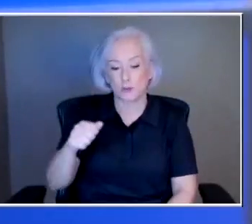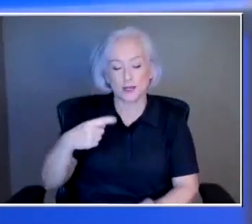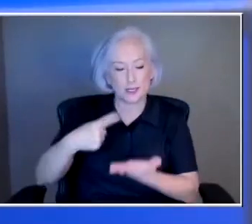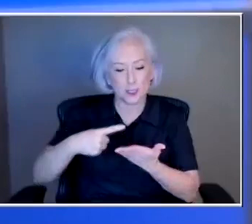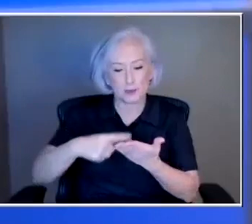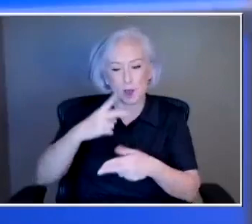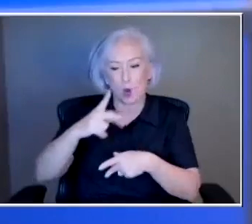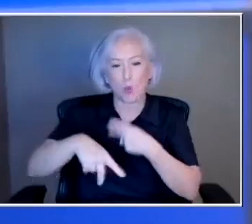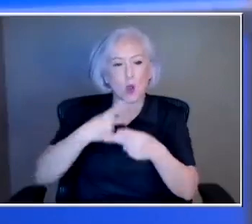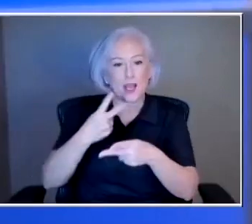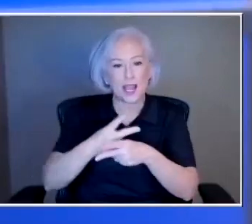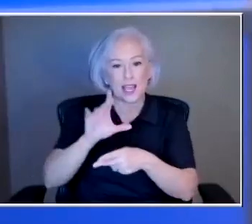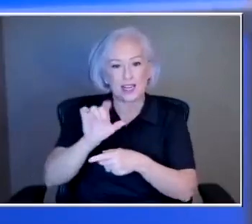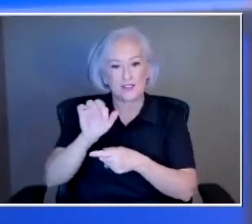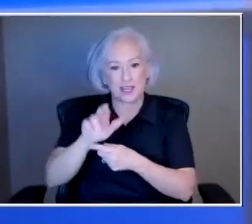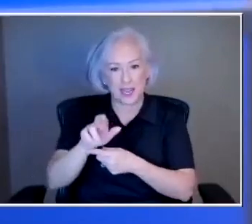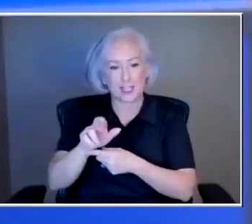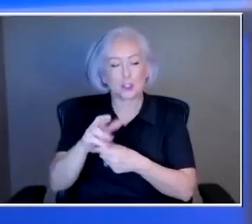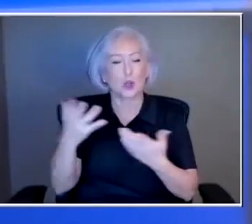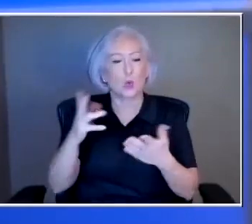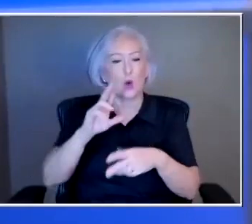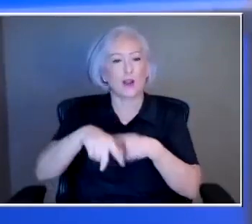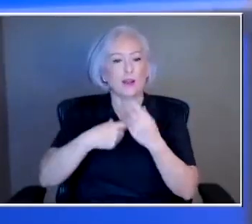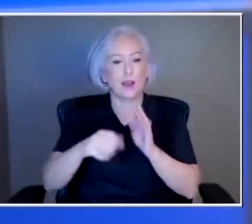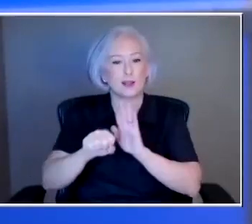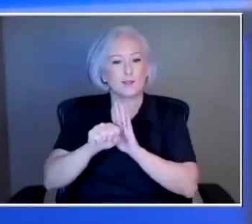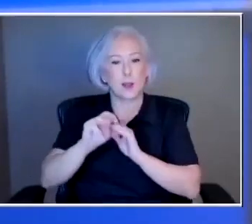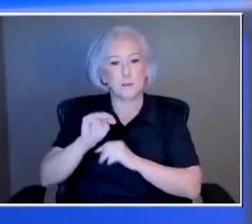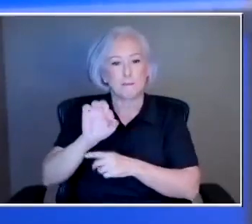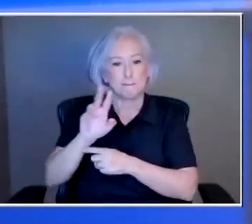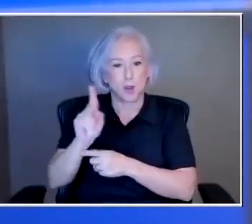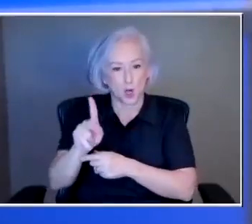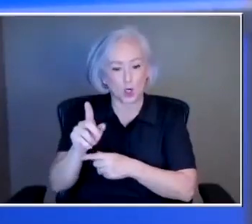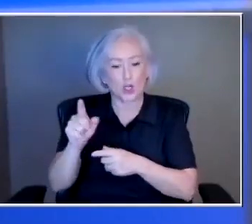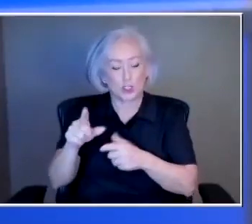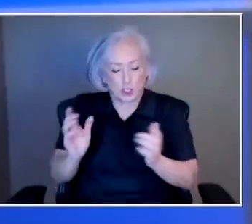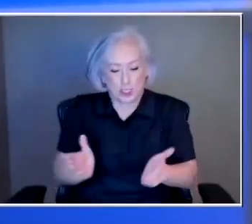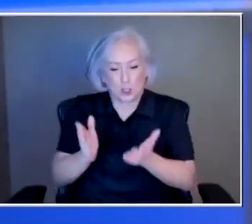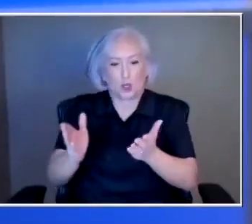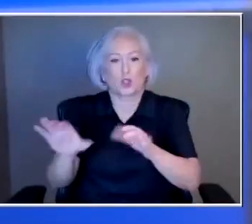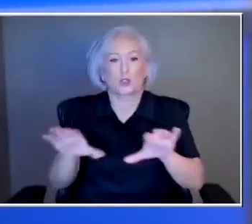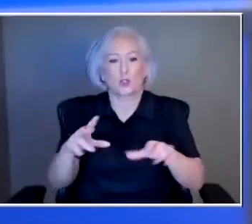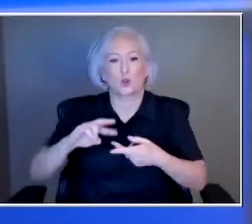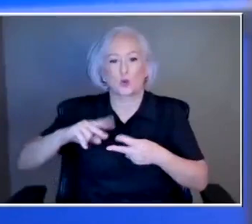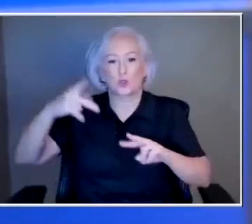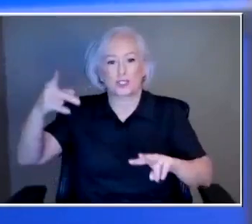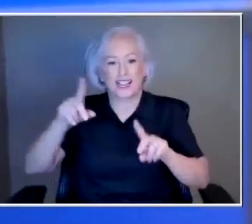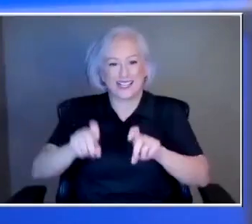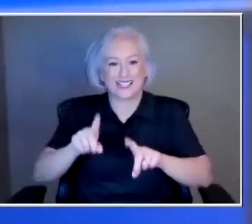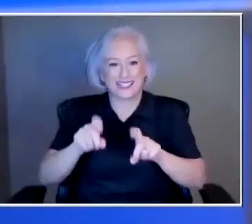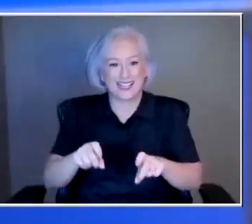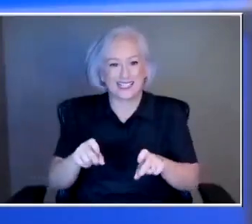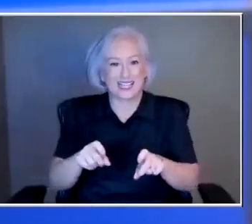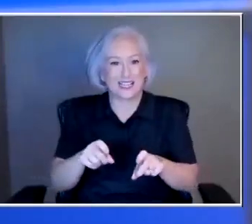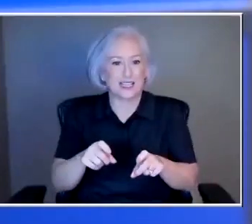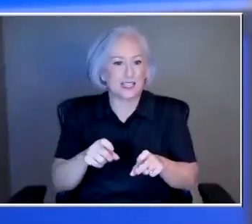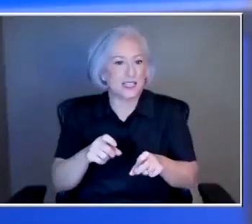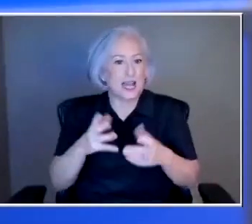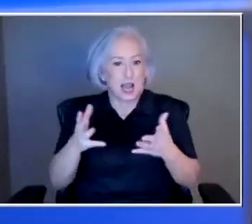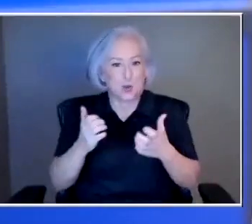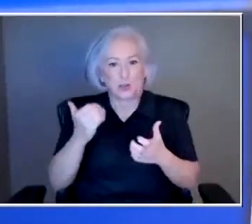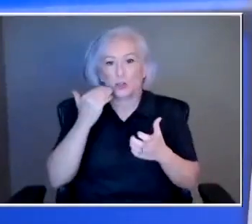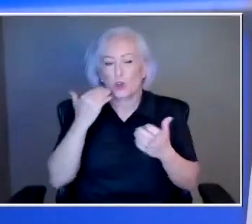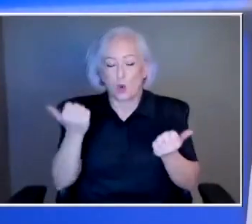and everything, she really encouraged me to get tested for the genetic testing, just because she was like, I just want to know everything that I'm dealing with and everything